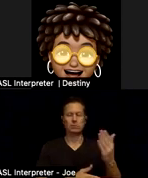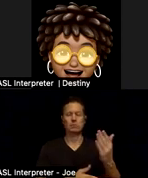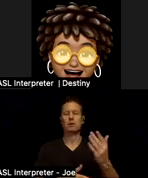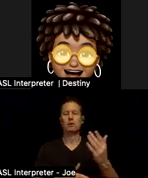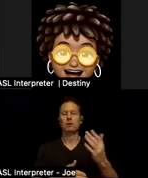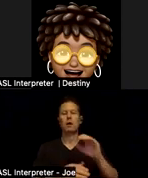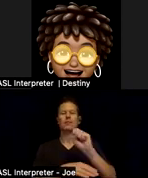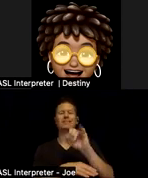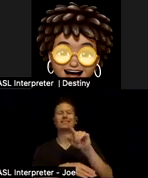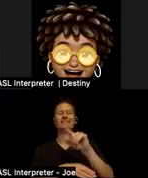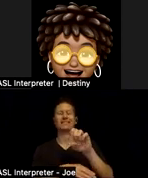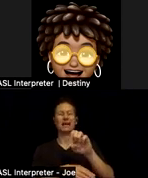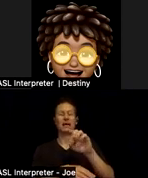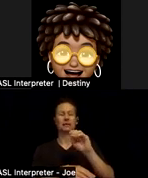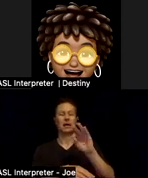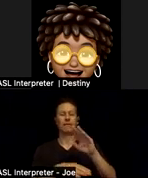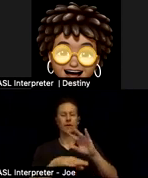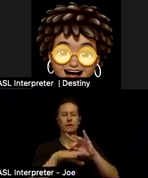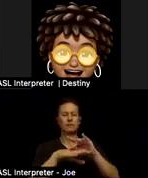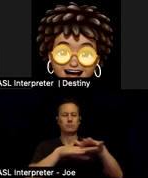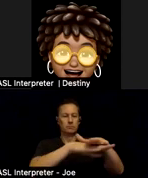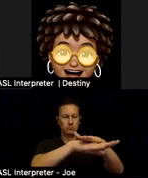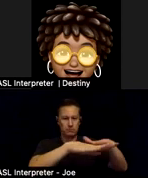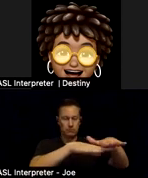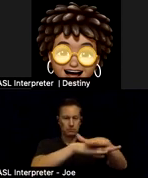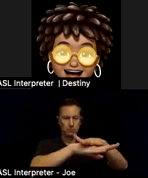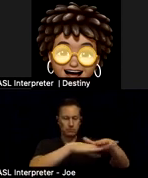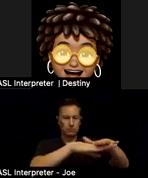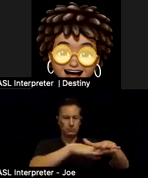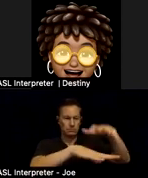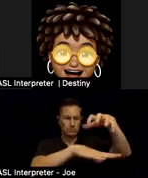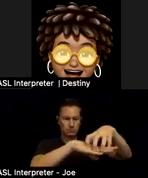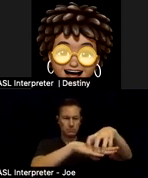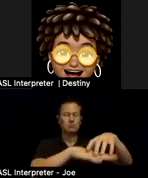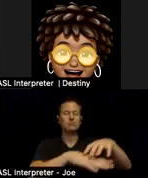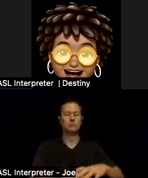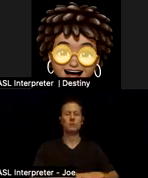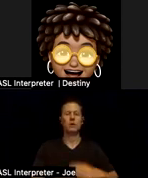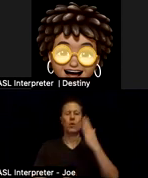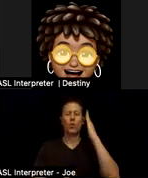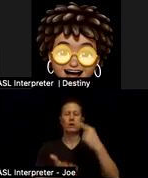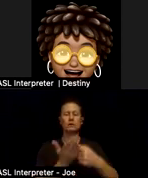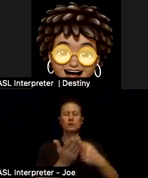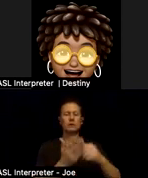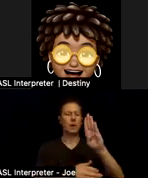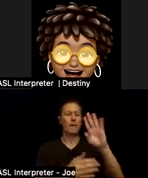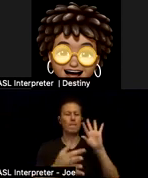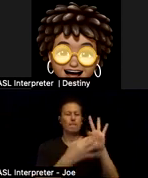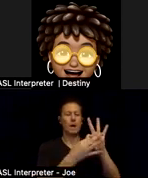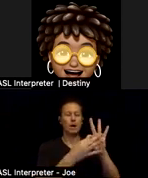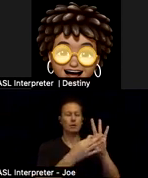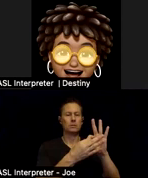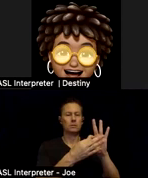the adhesive. So the surface area of the bond, and we'll talk a little bit about that, the bonding surface area just